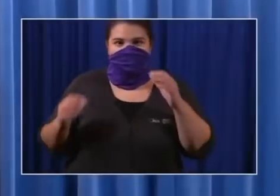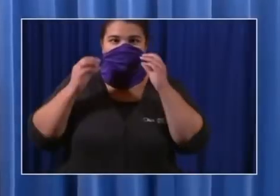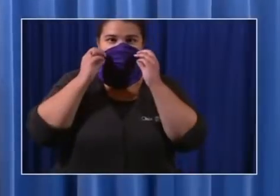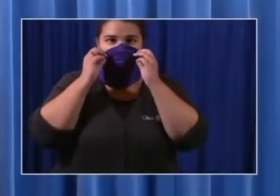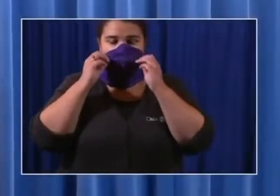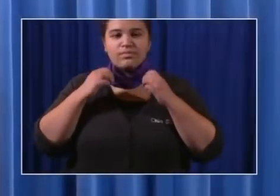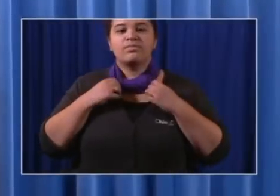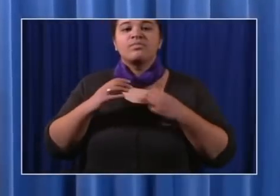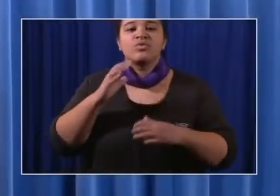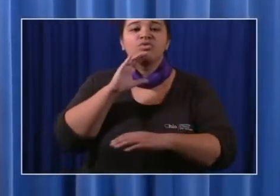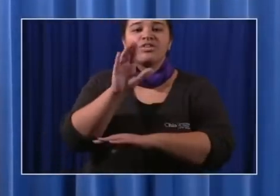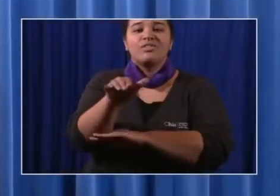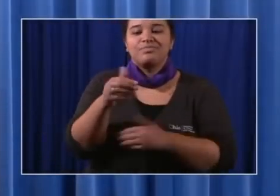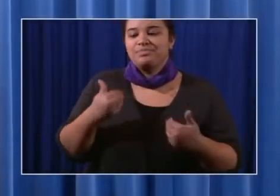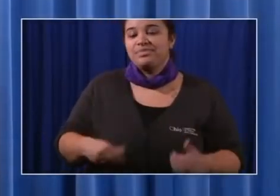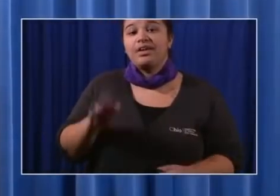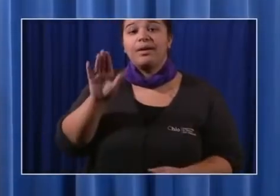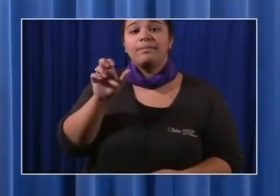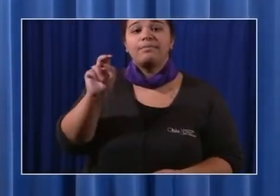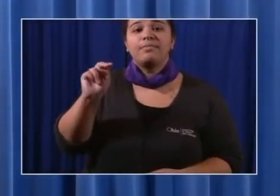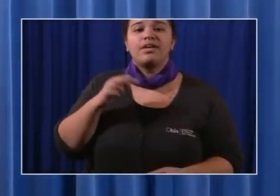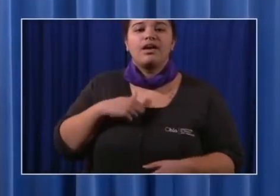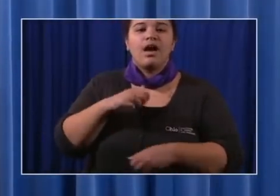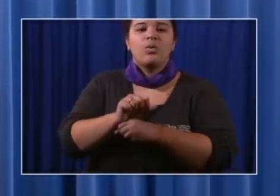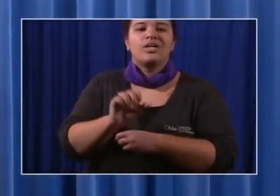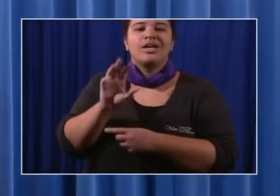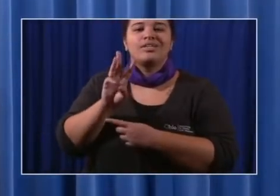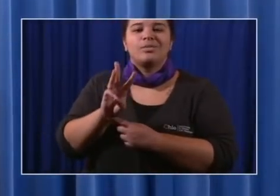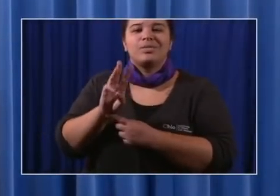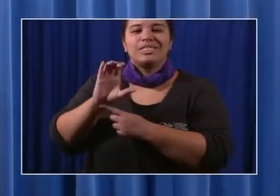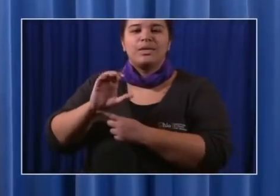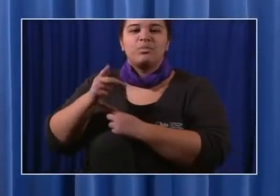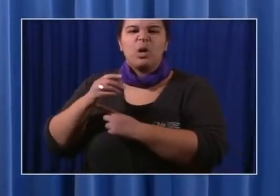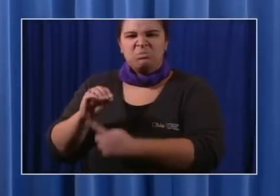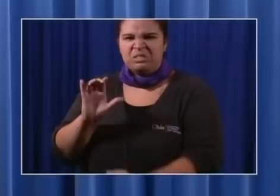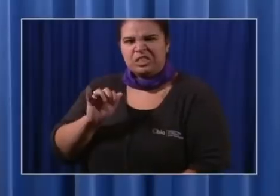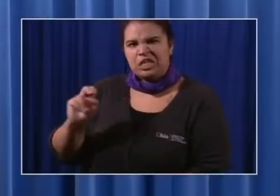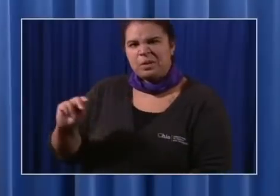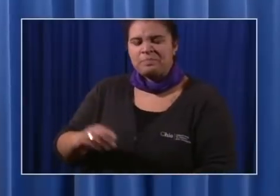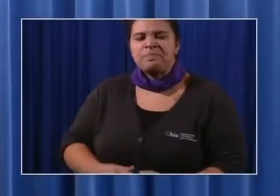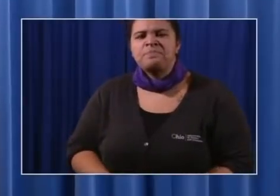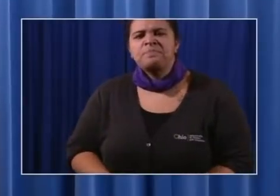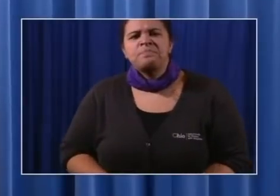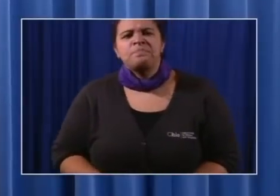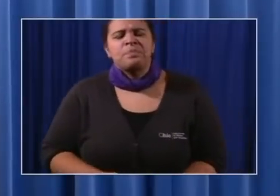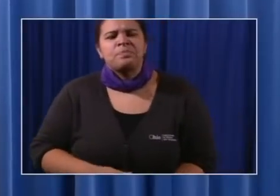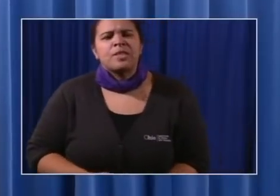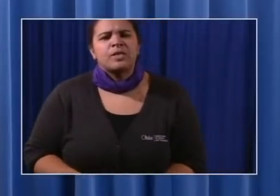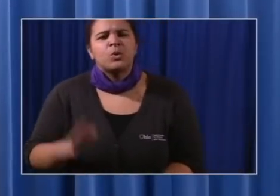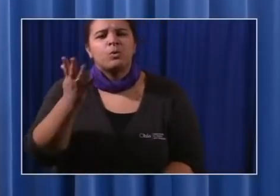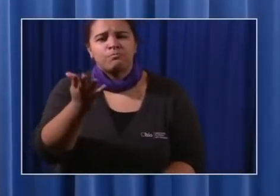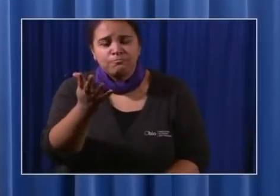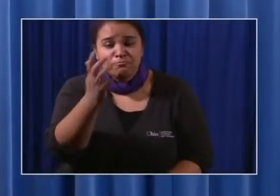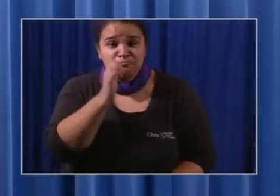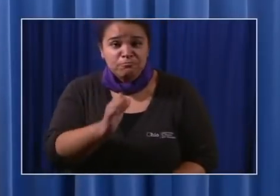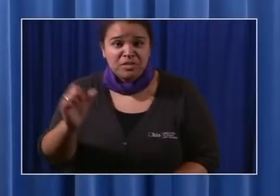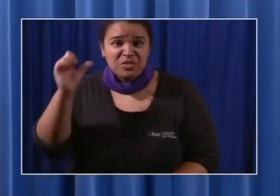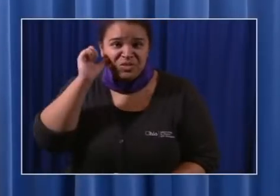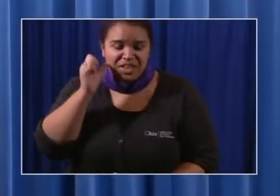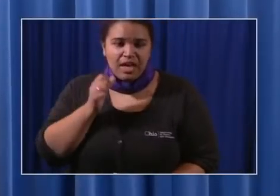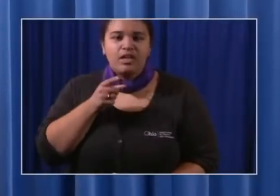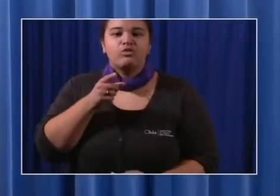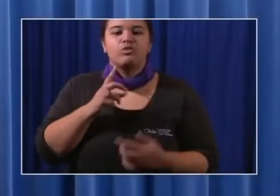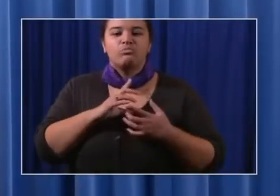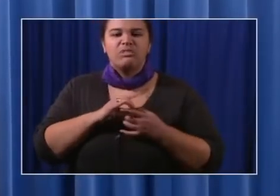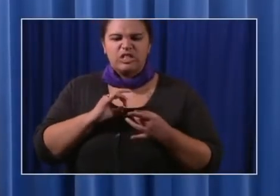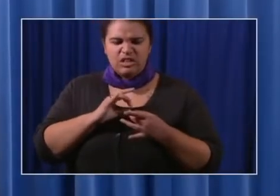Good afternoon, Ben Schwartz with WCPO in Cincinnati. Governor DeWine, yesterday you said hospitals are